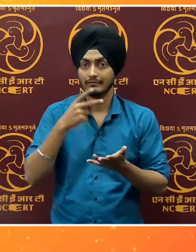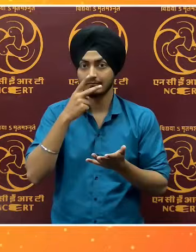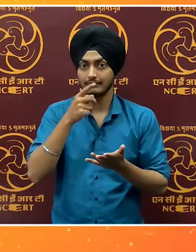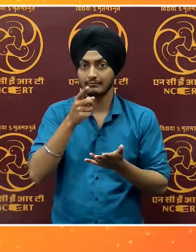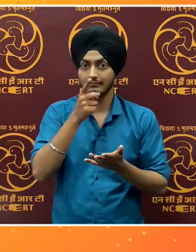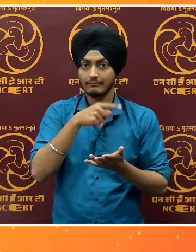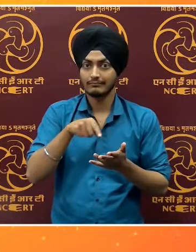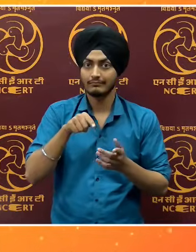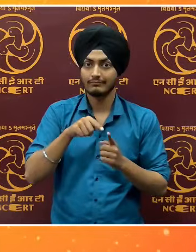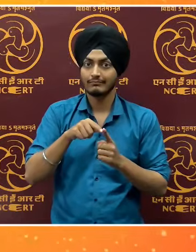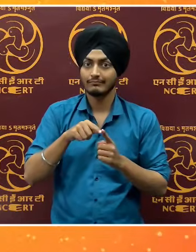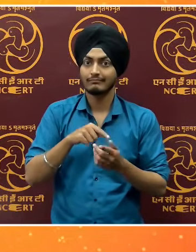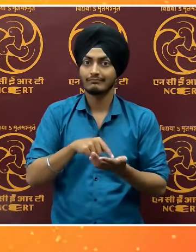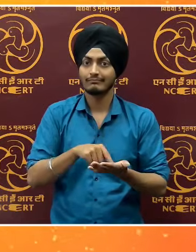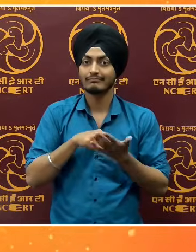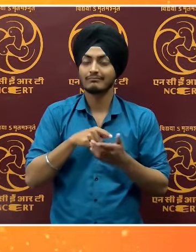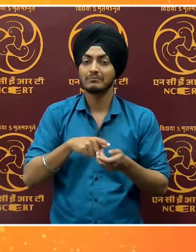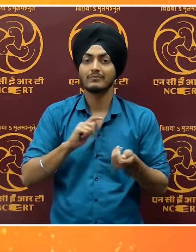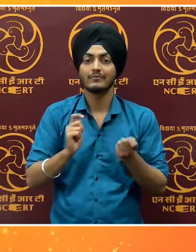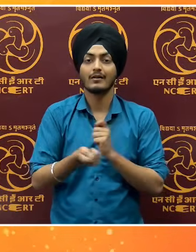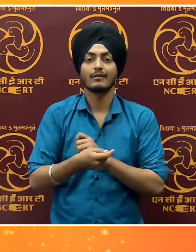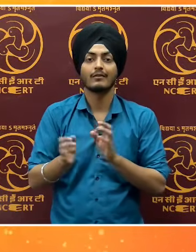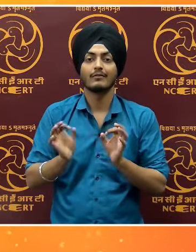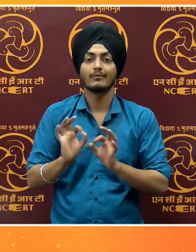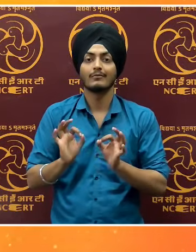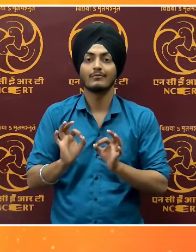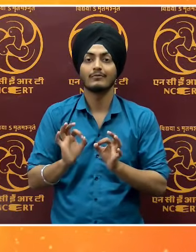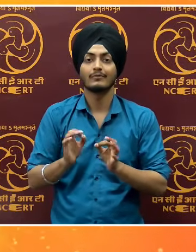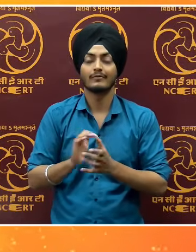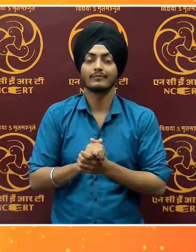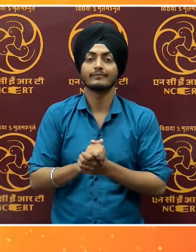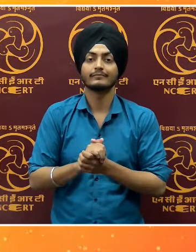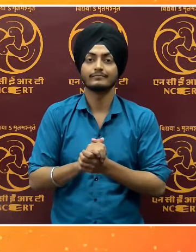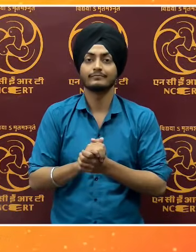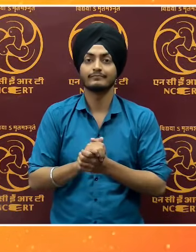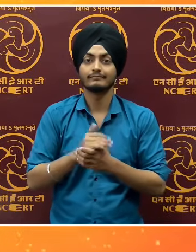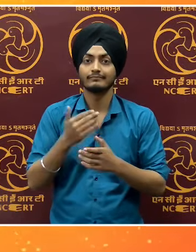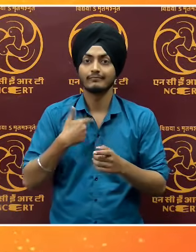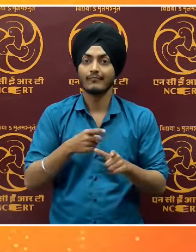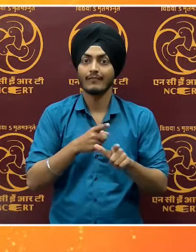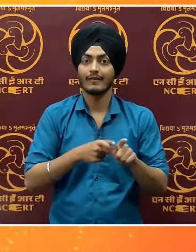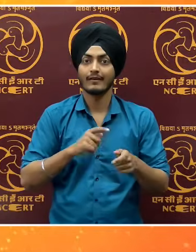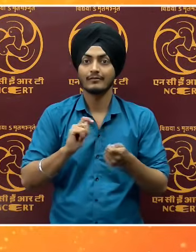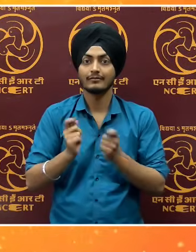the resistance because slope means change in y by change in x. Here